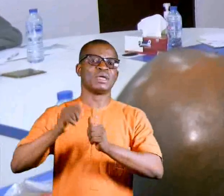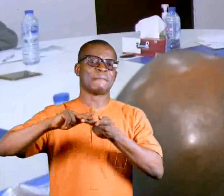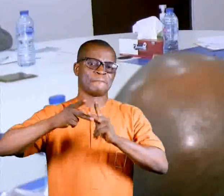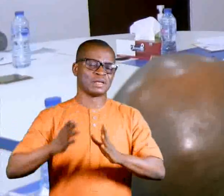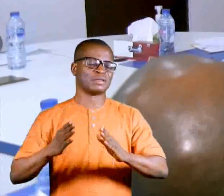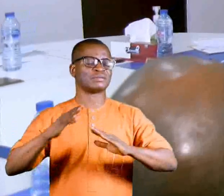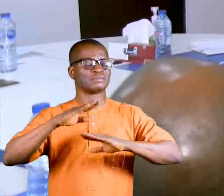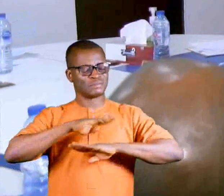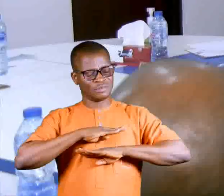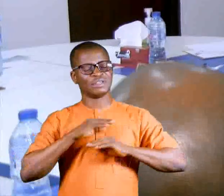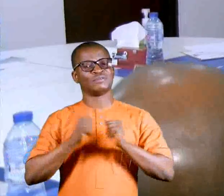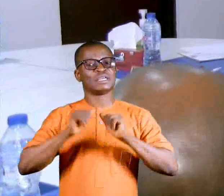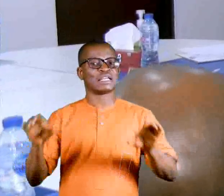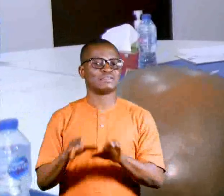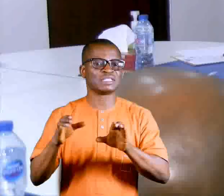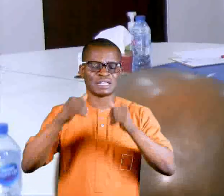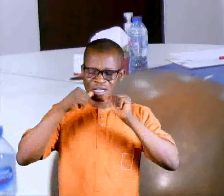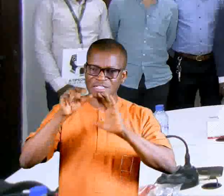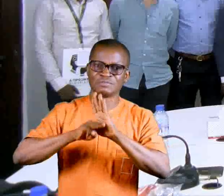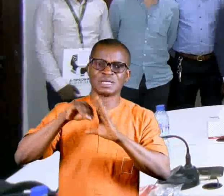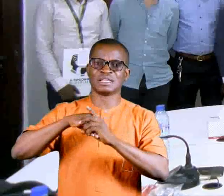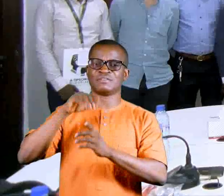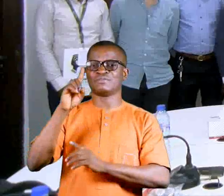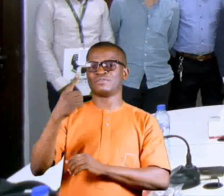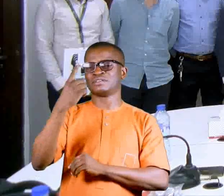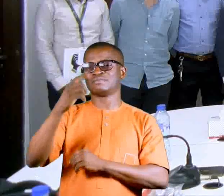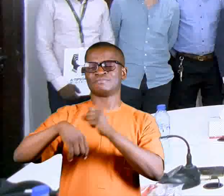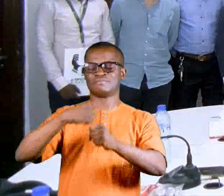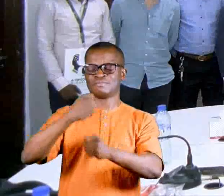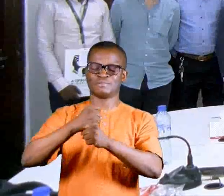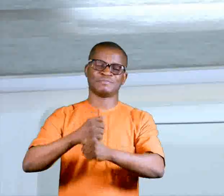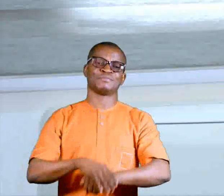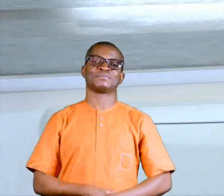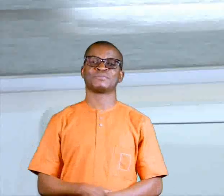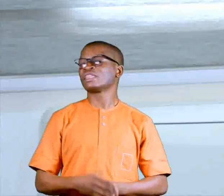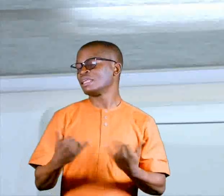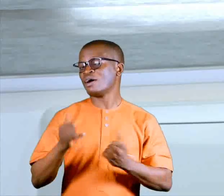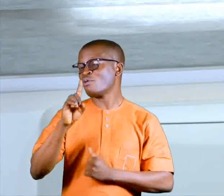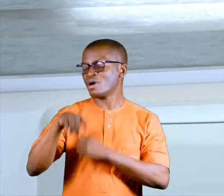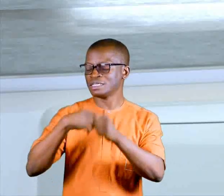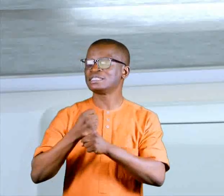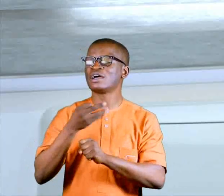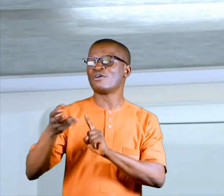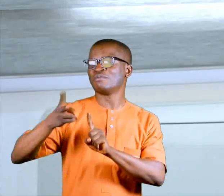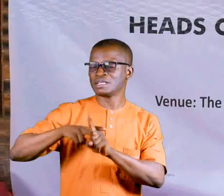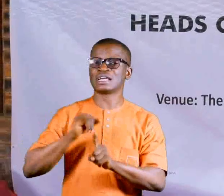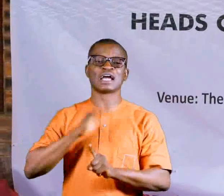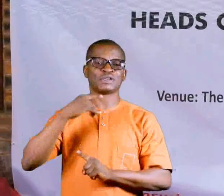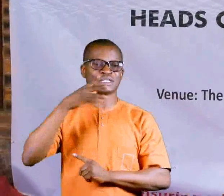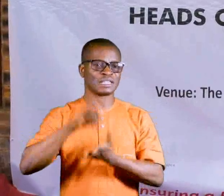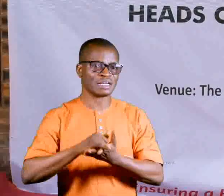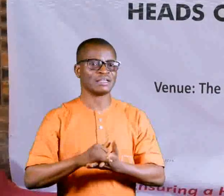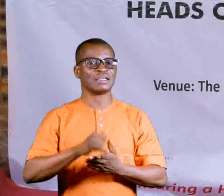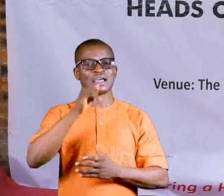and partners are pleased with the activities and achievements in the first year. It's been 1 year of implementation. I would